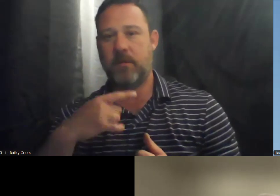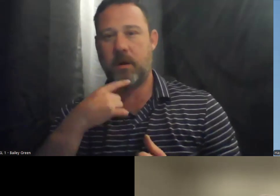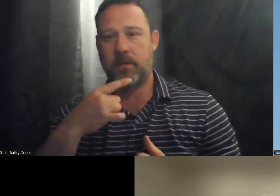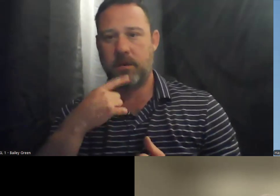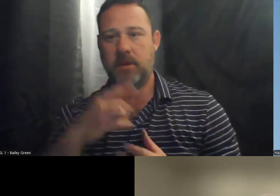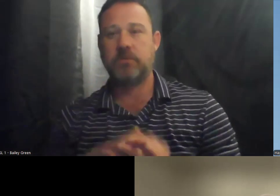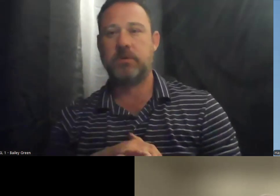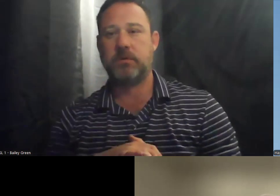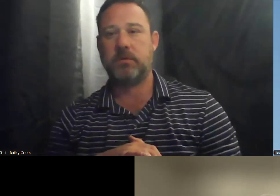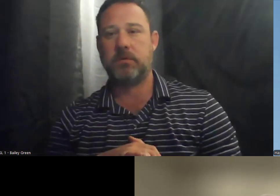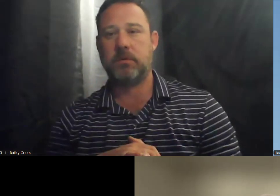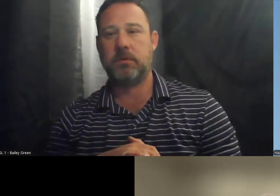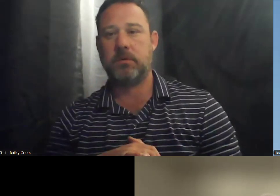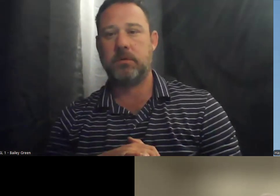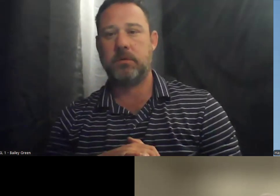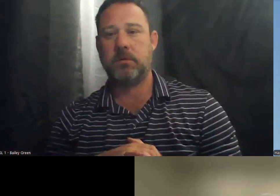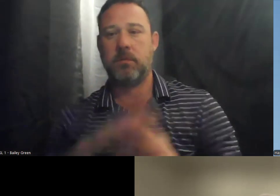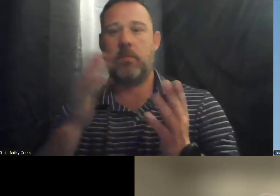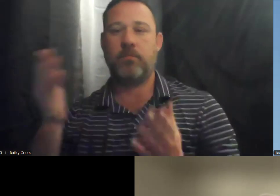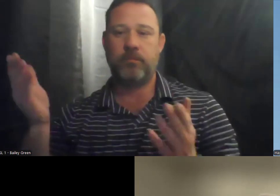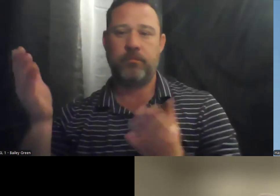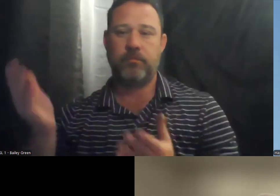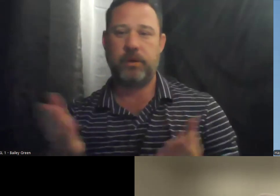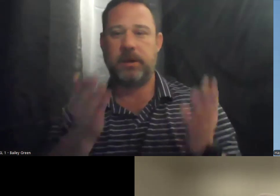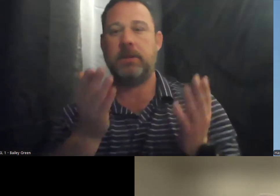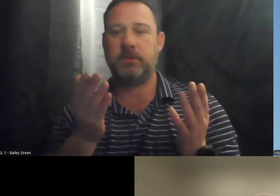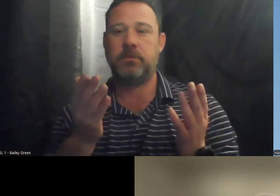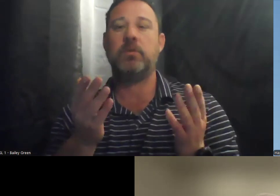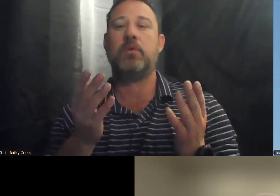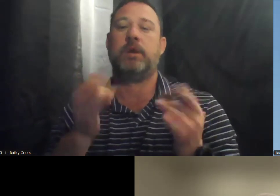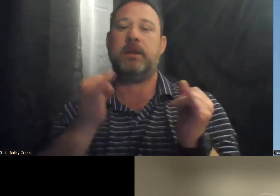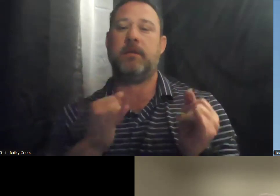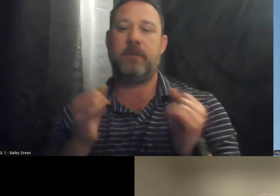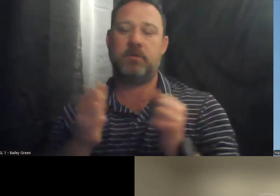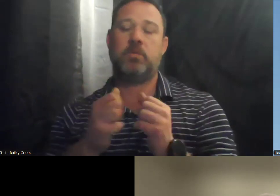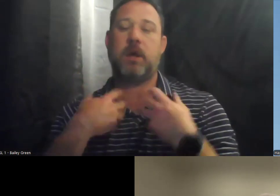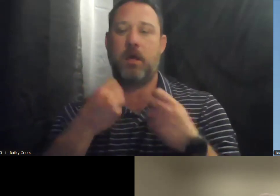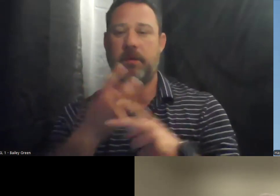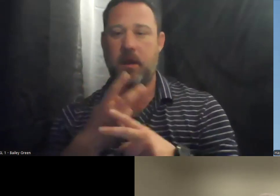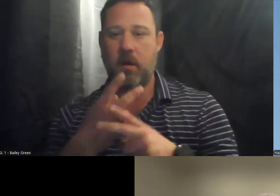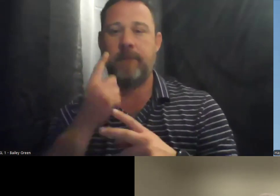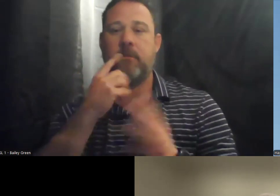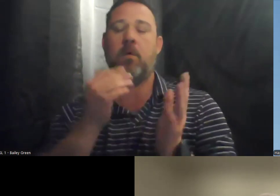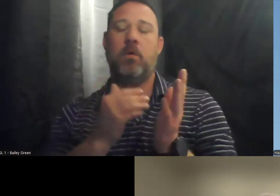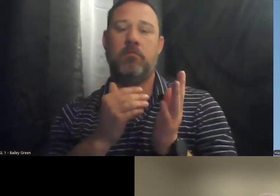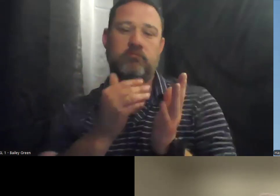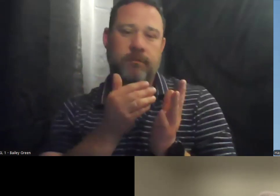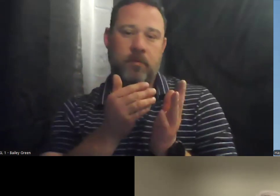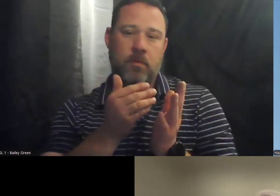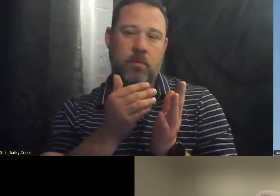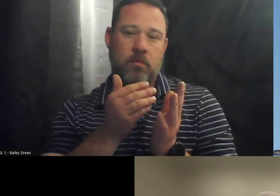population. Bringing individuals into healthcare settings for routine kinds of exams is